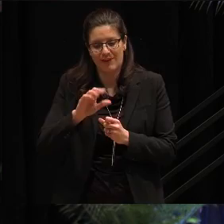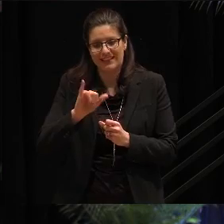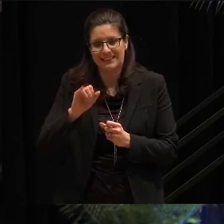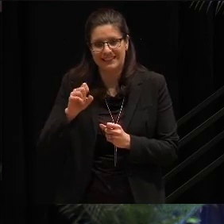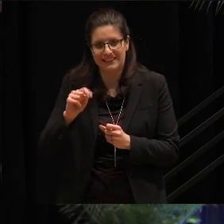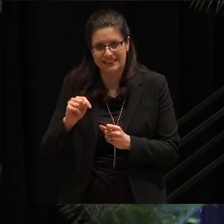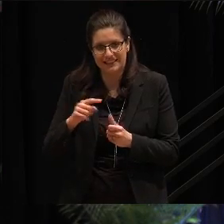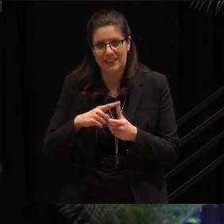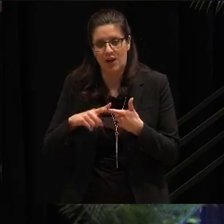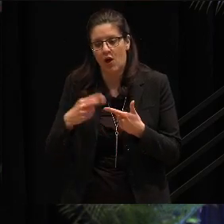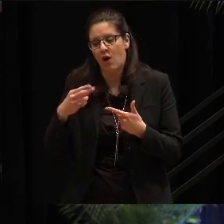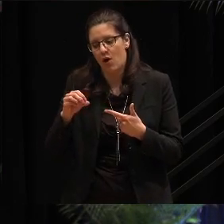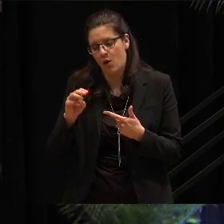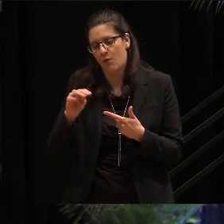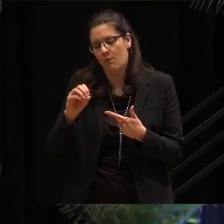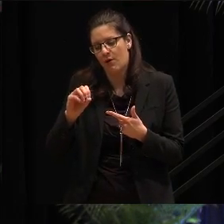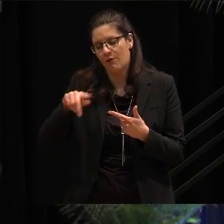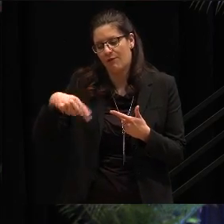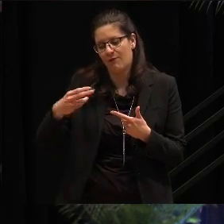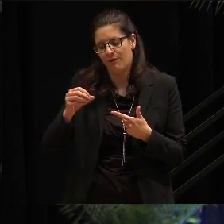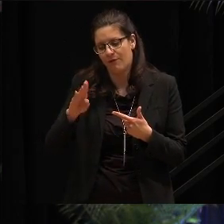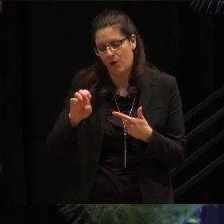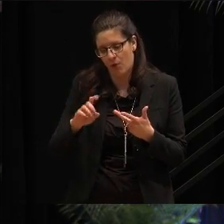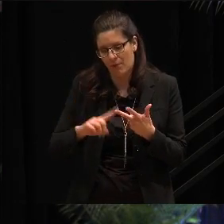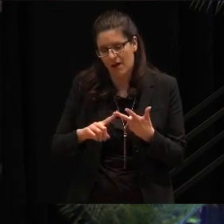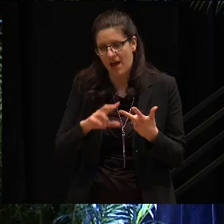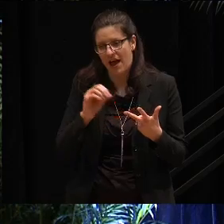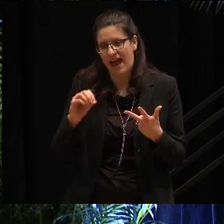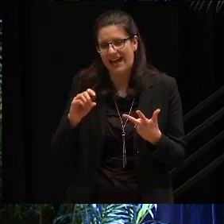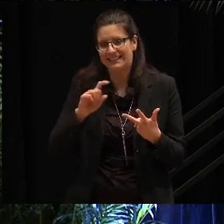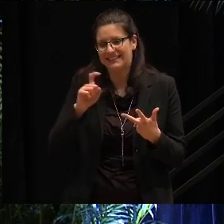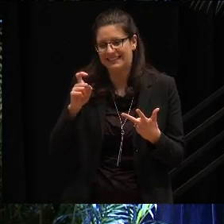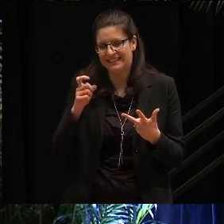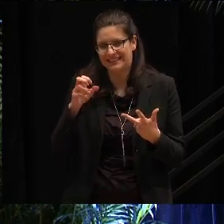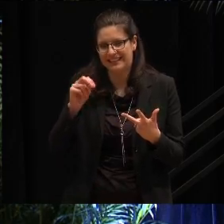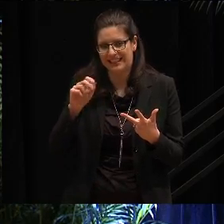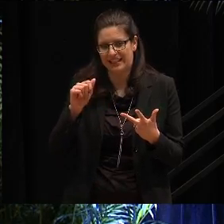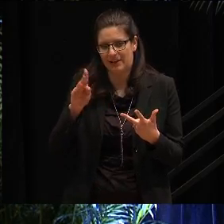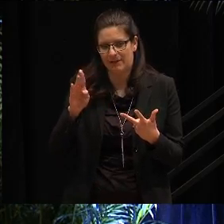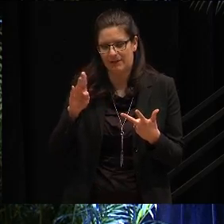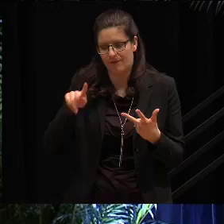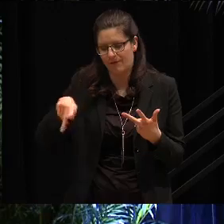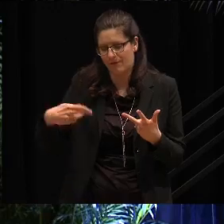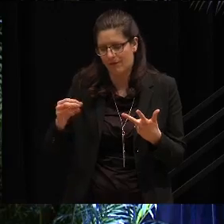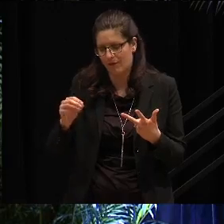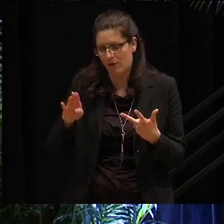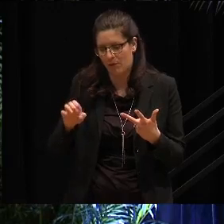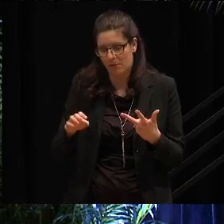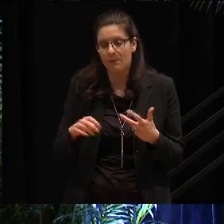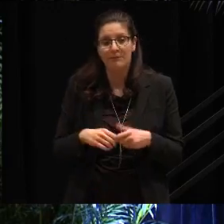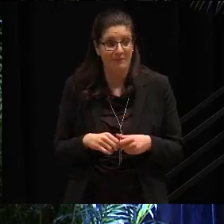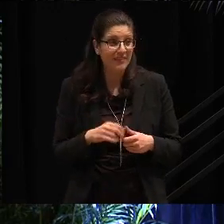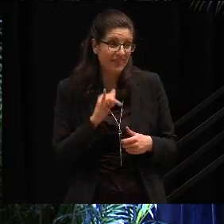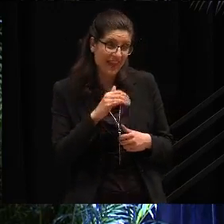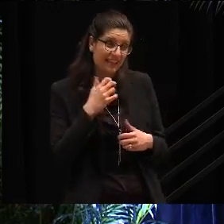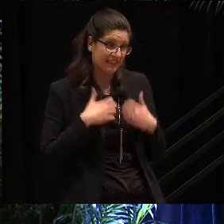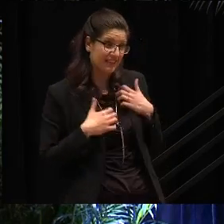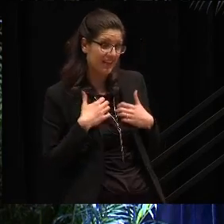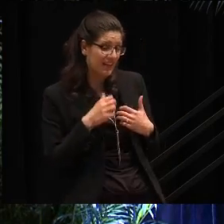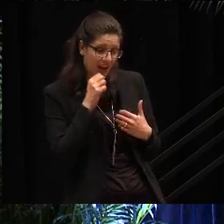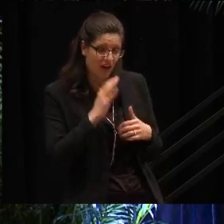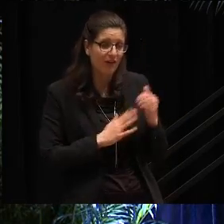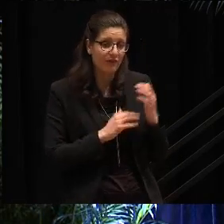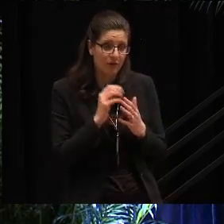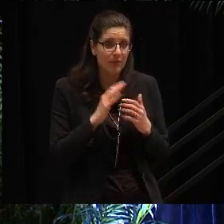xenophobes and Islamophobes. I think it's uncomfortable to sit with that reality that I think a lot of people and a lot of Republicans that I've spoken to